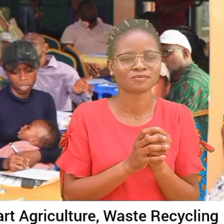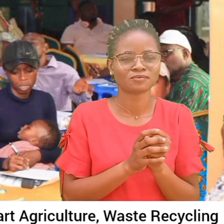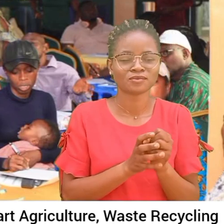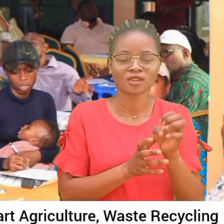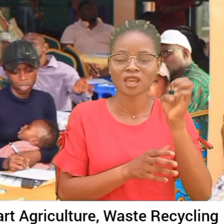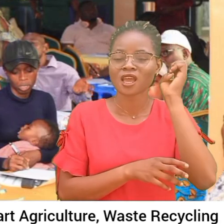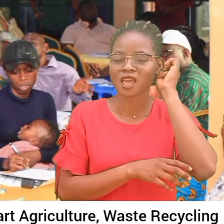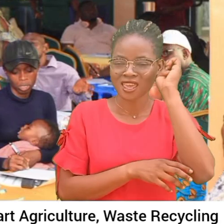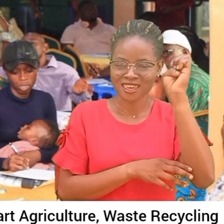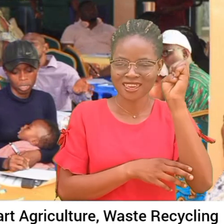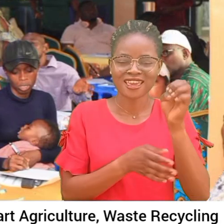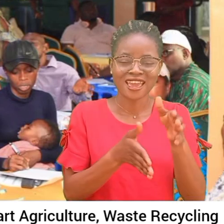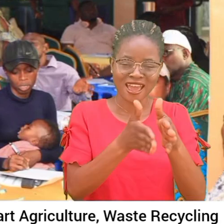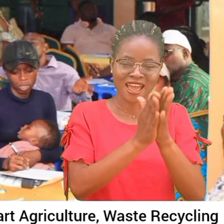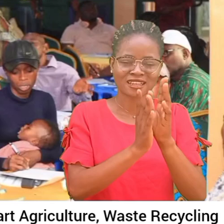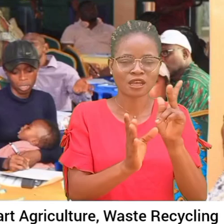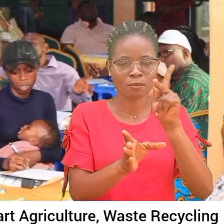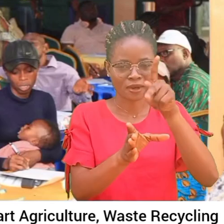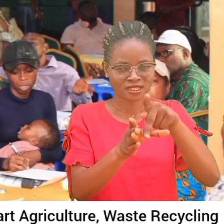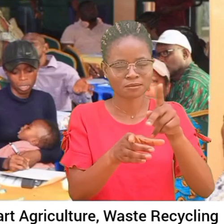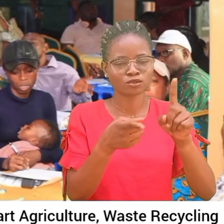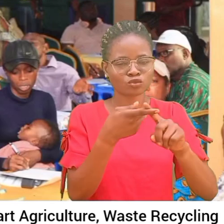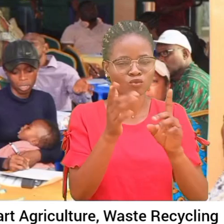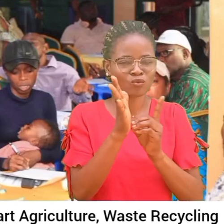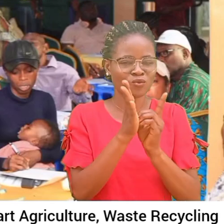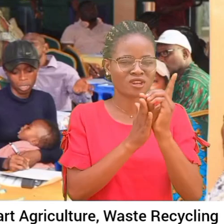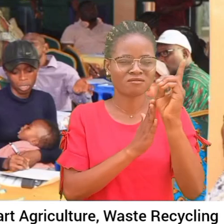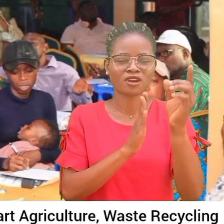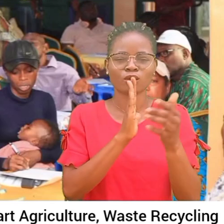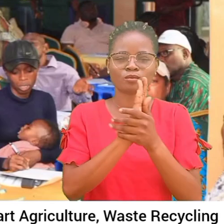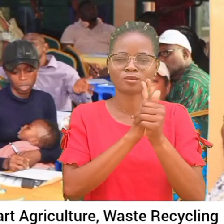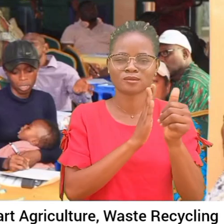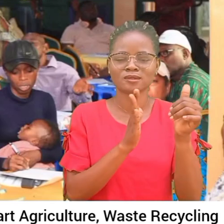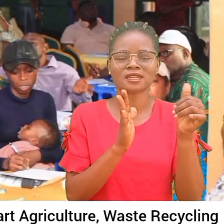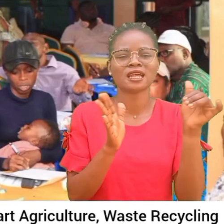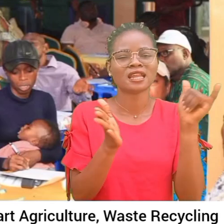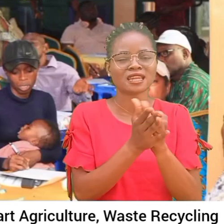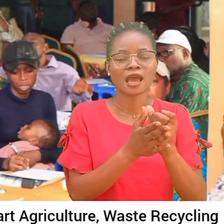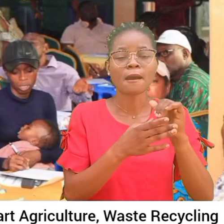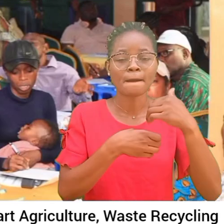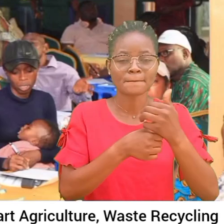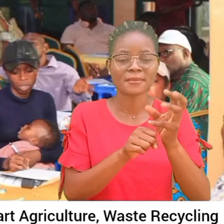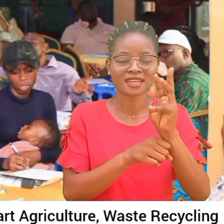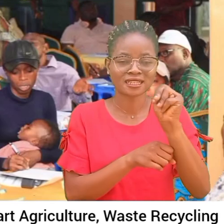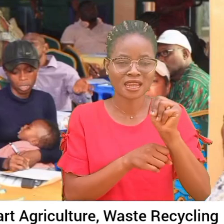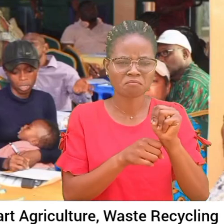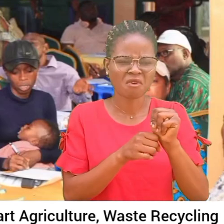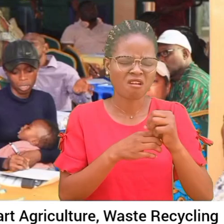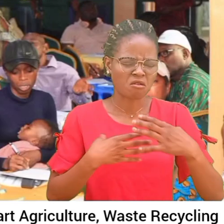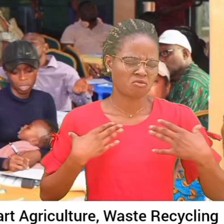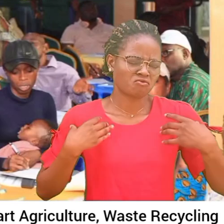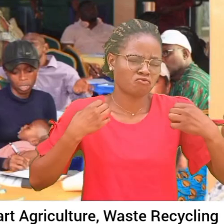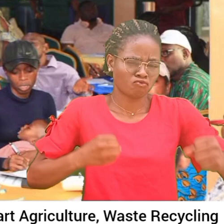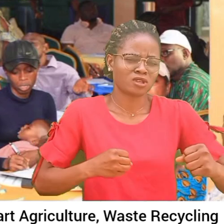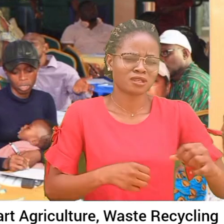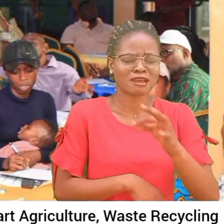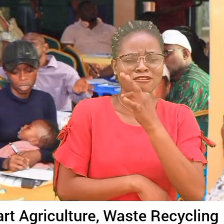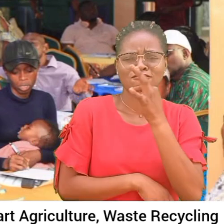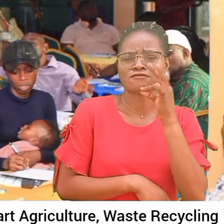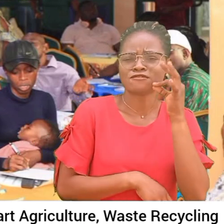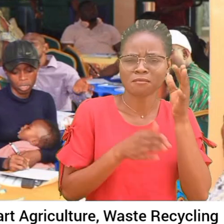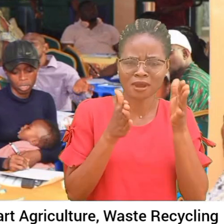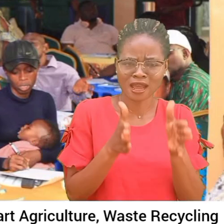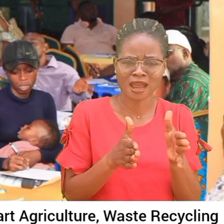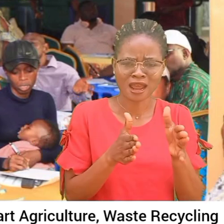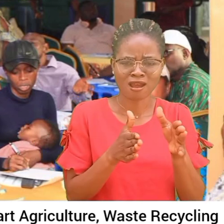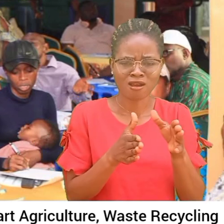He urged participants to develop skills that will make them resilient farmers rather